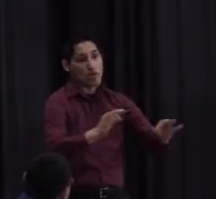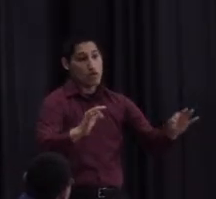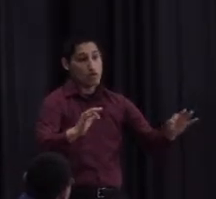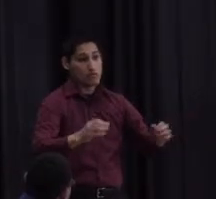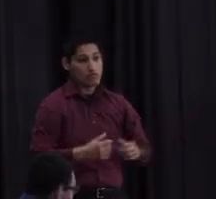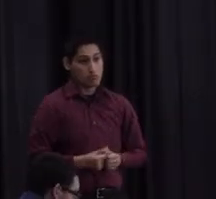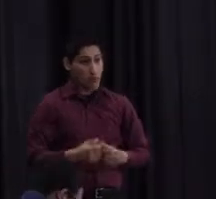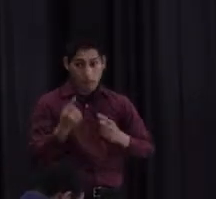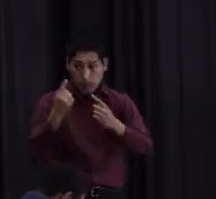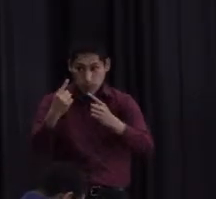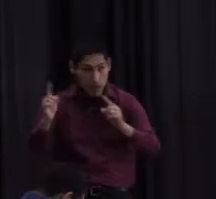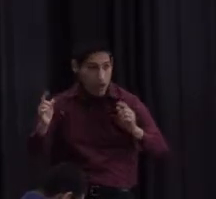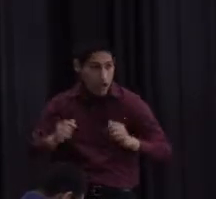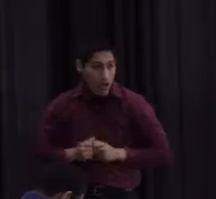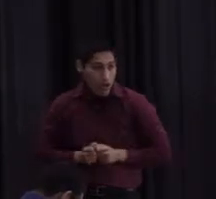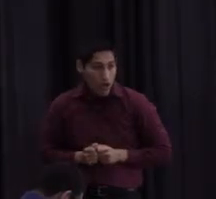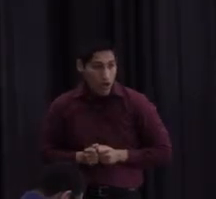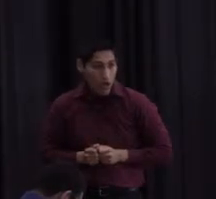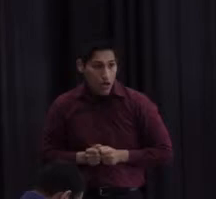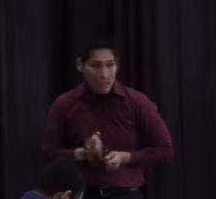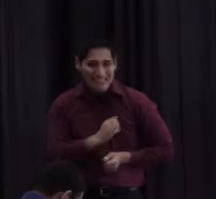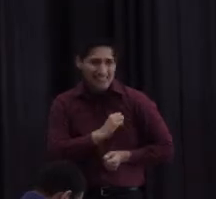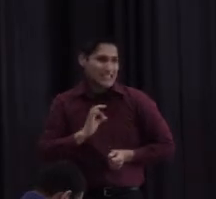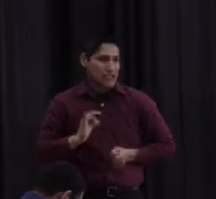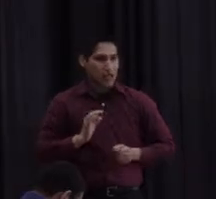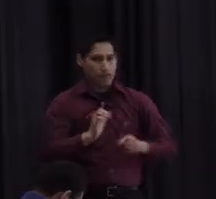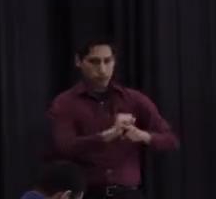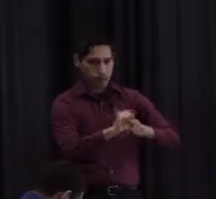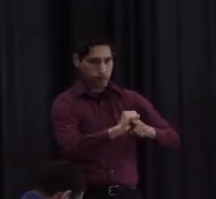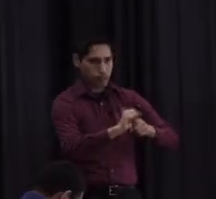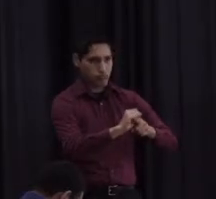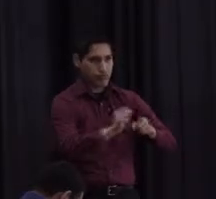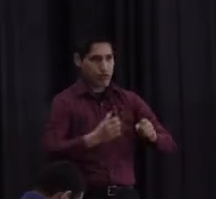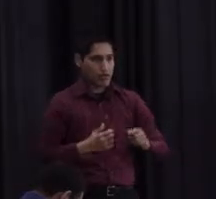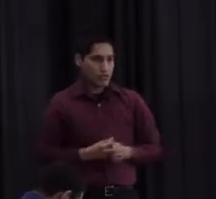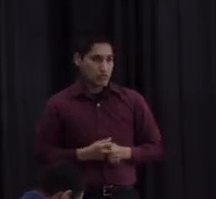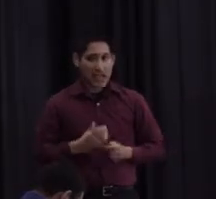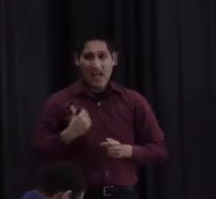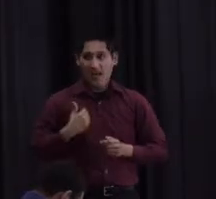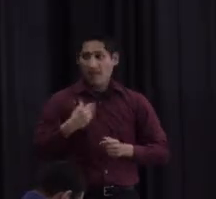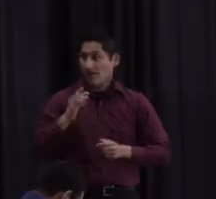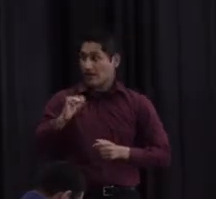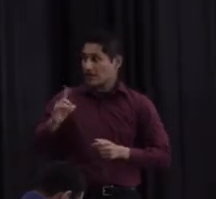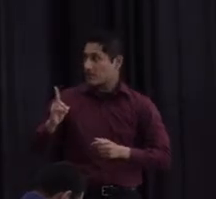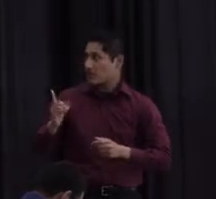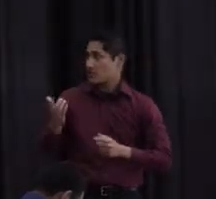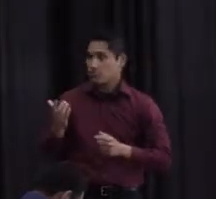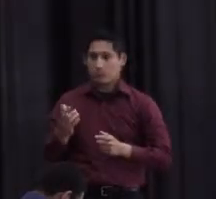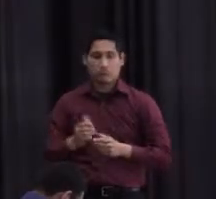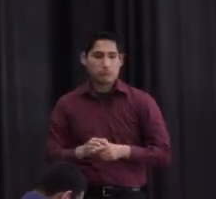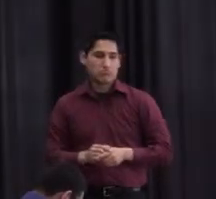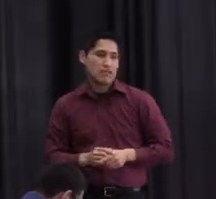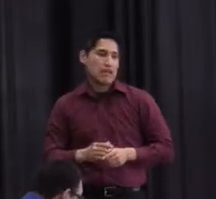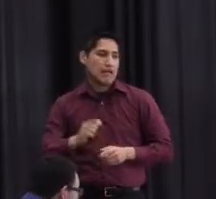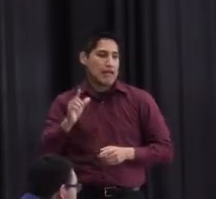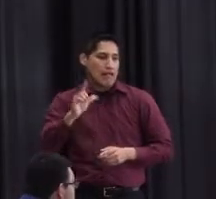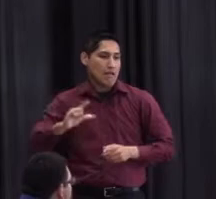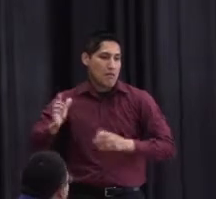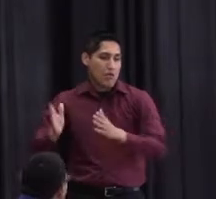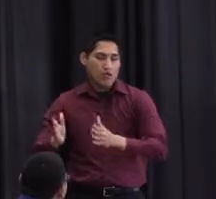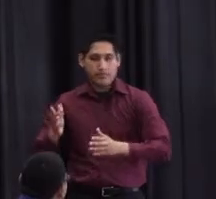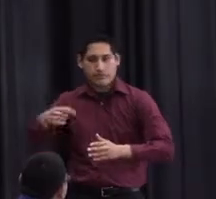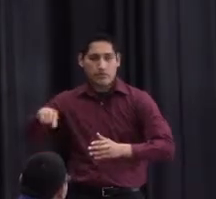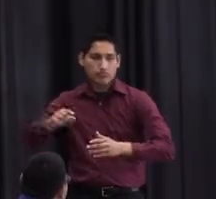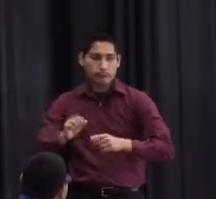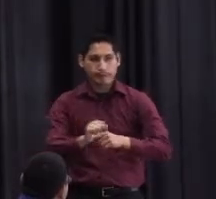did, and trained the faculty and had our IDs work with our faculty, had our librarians work. And